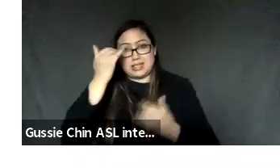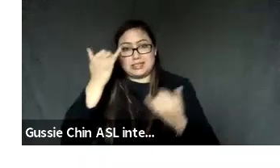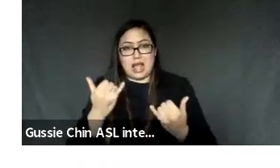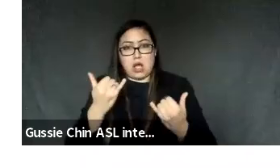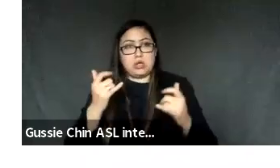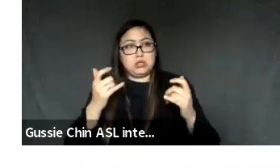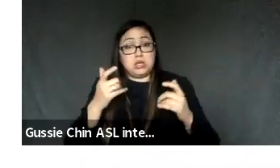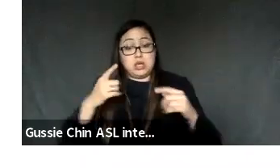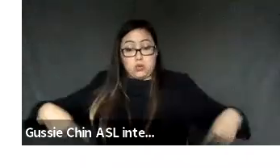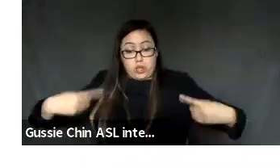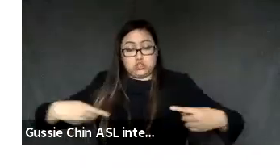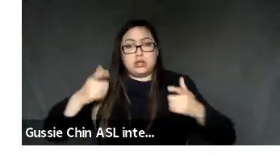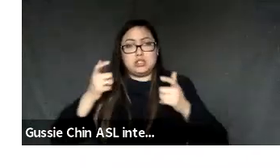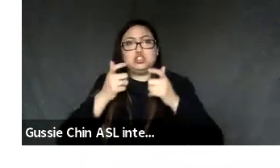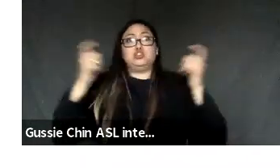magnet?